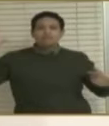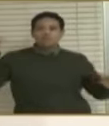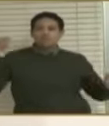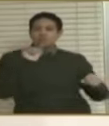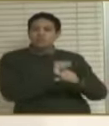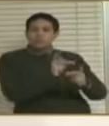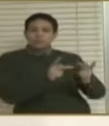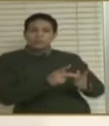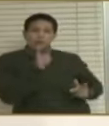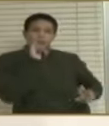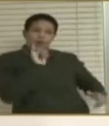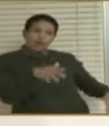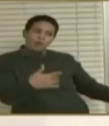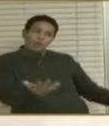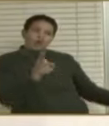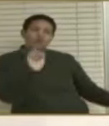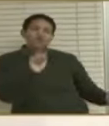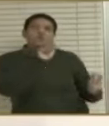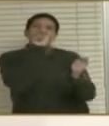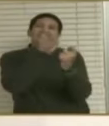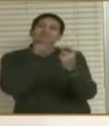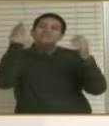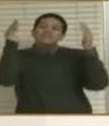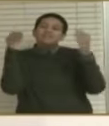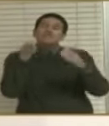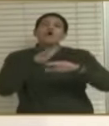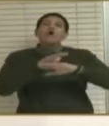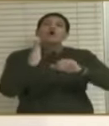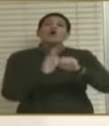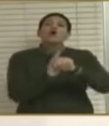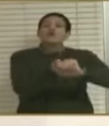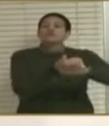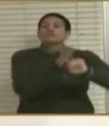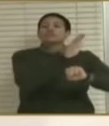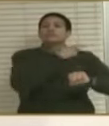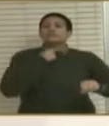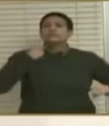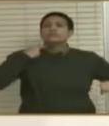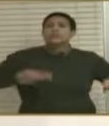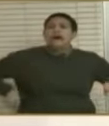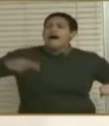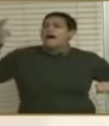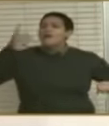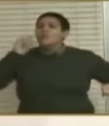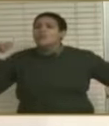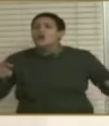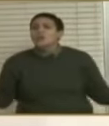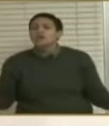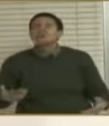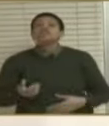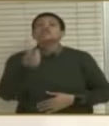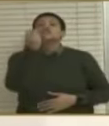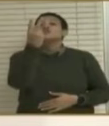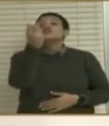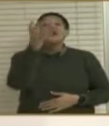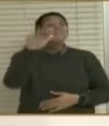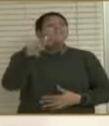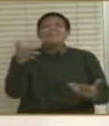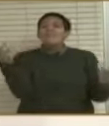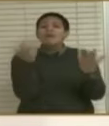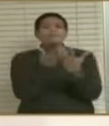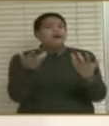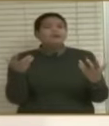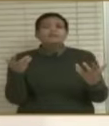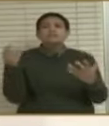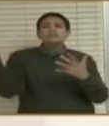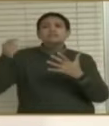workplaces, with particular focus on the COVID-19 risks. 12 of did not meet the criteria and have been